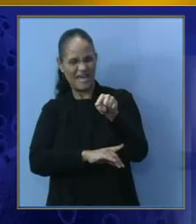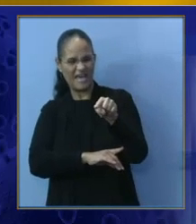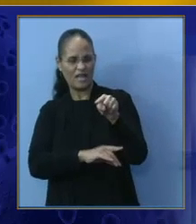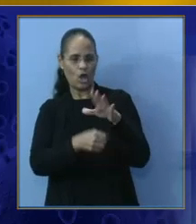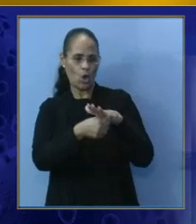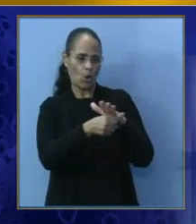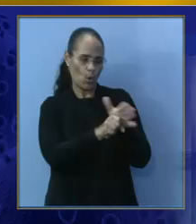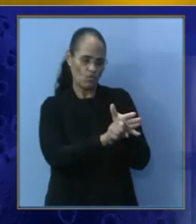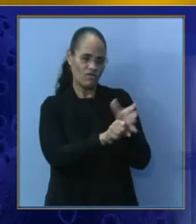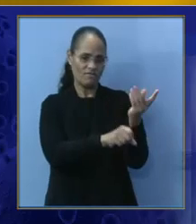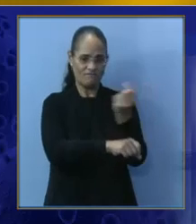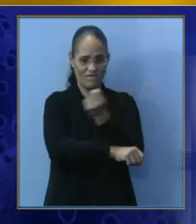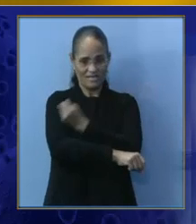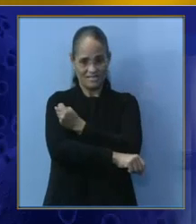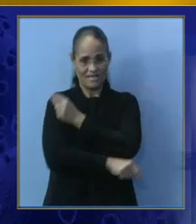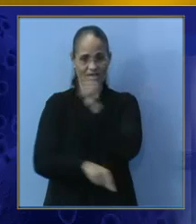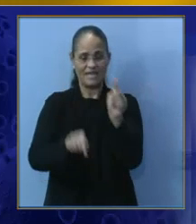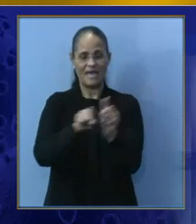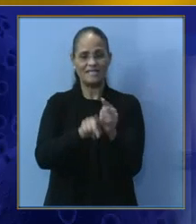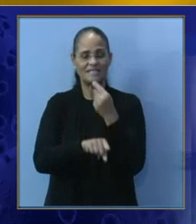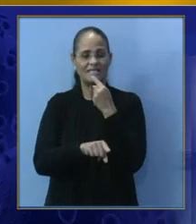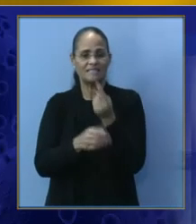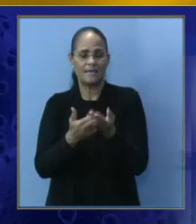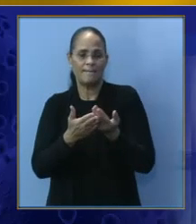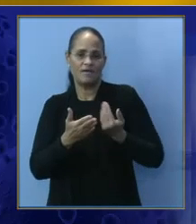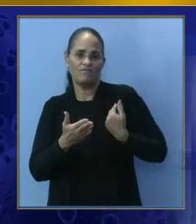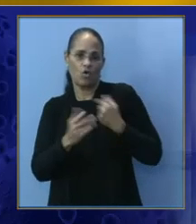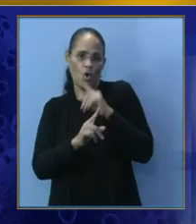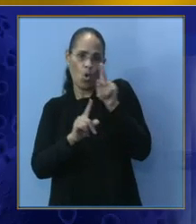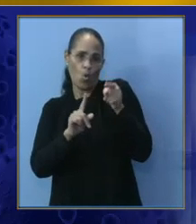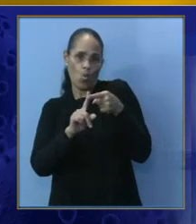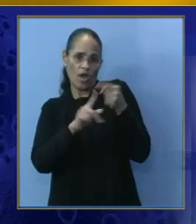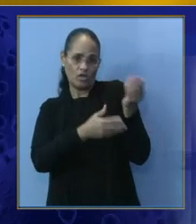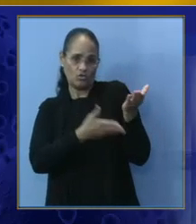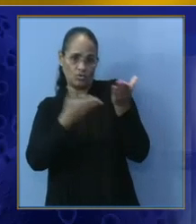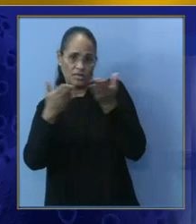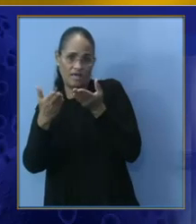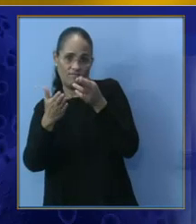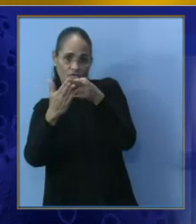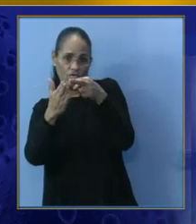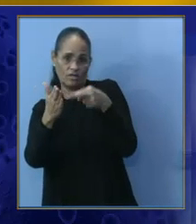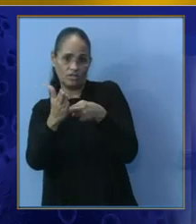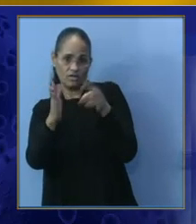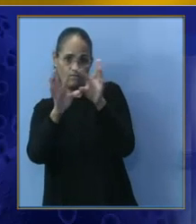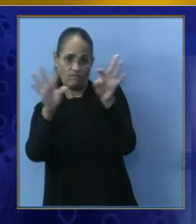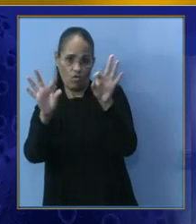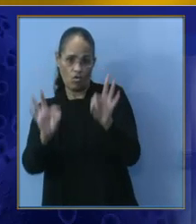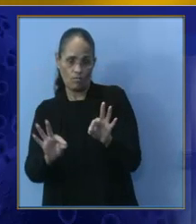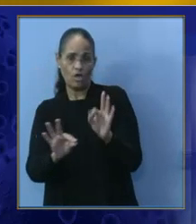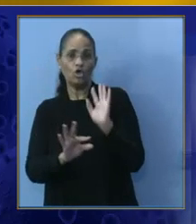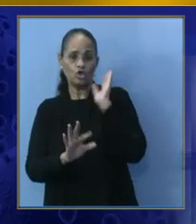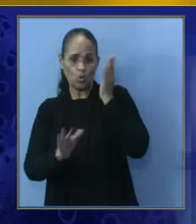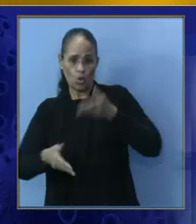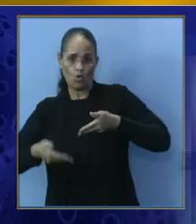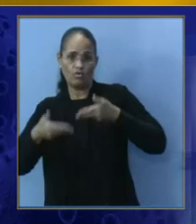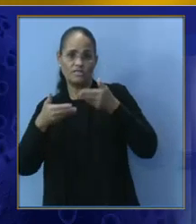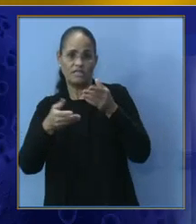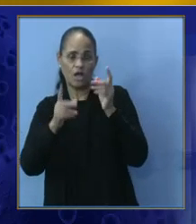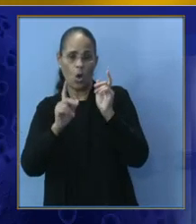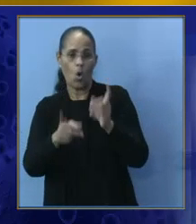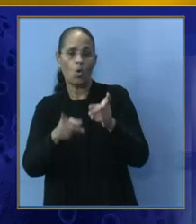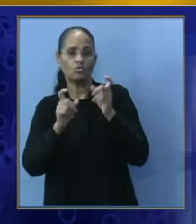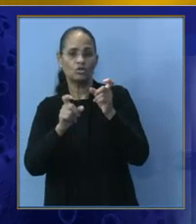forms.gov.bm/COVID vaccine. As I have said before, when you submit your registration form, you will receive an